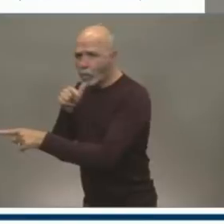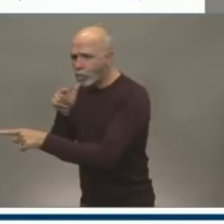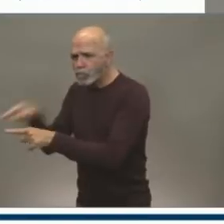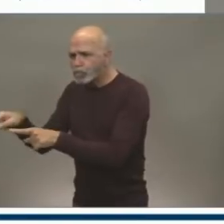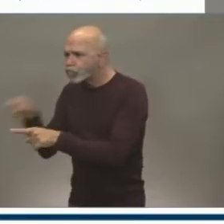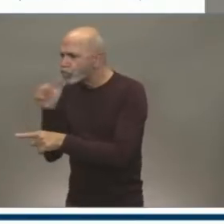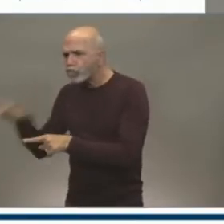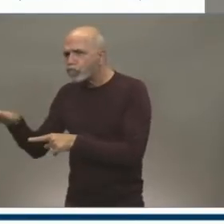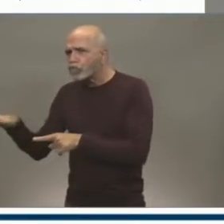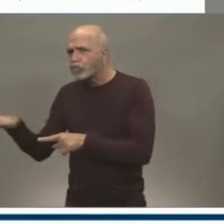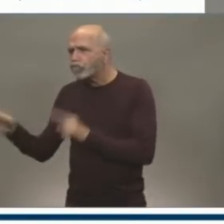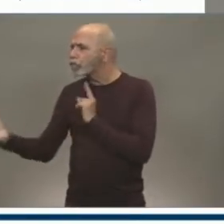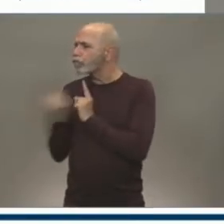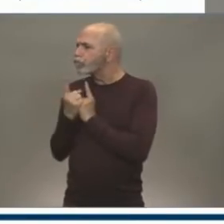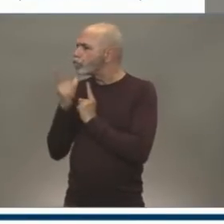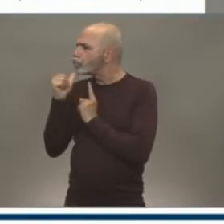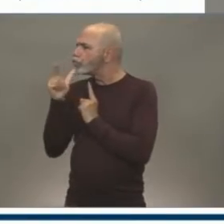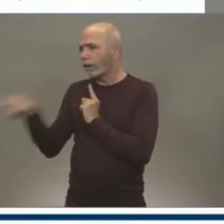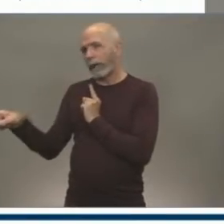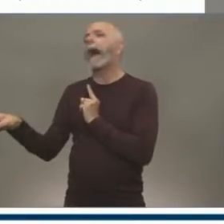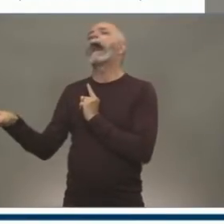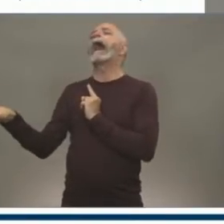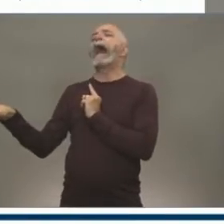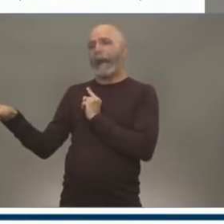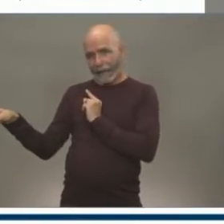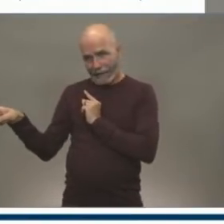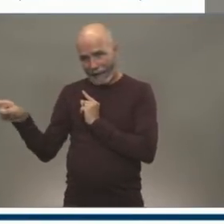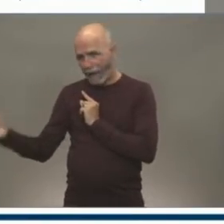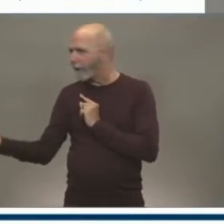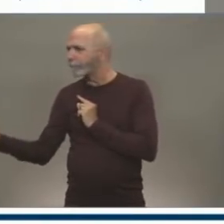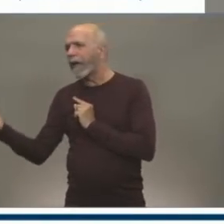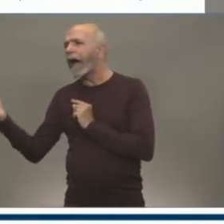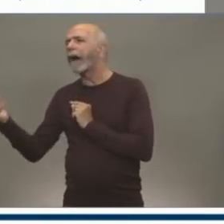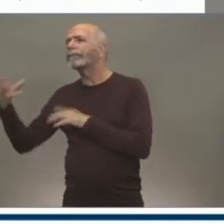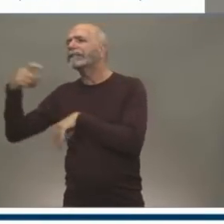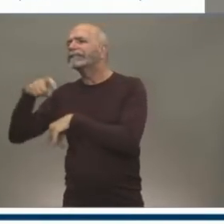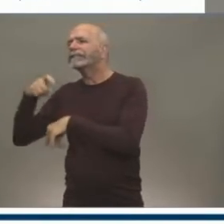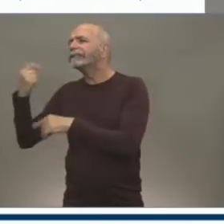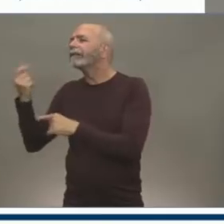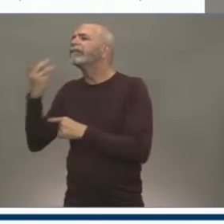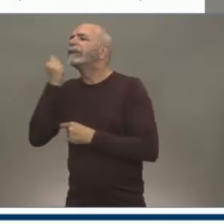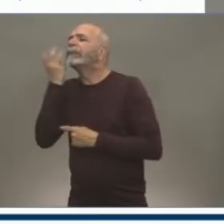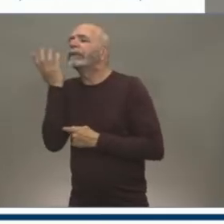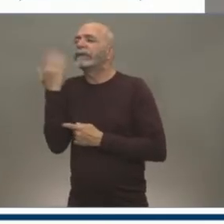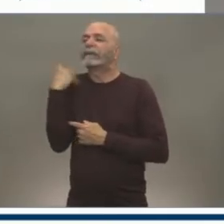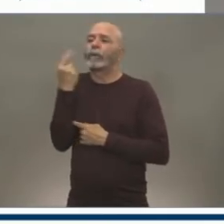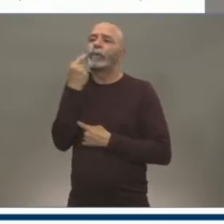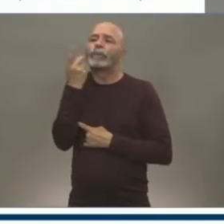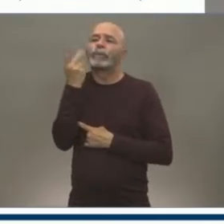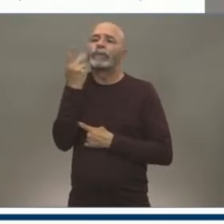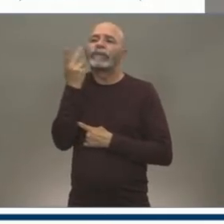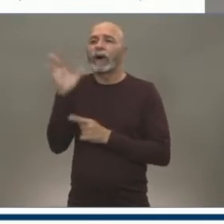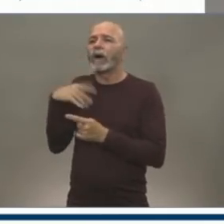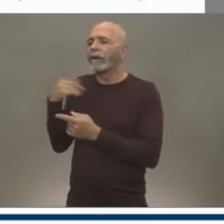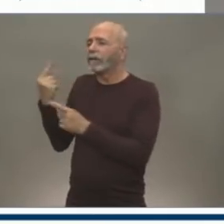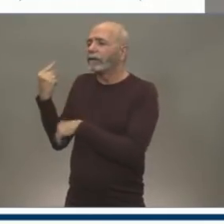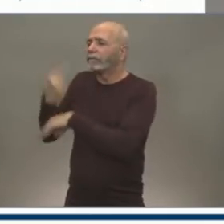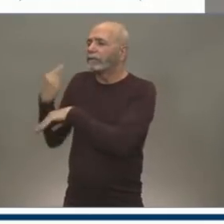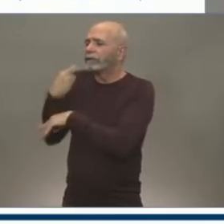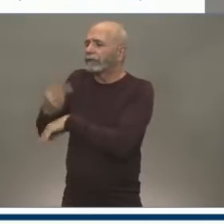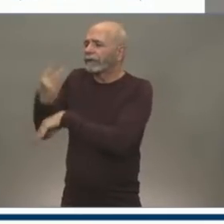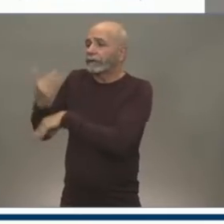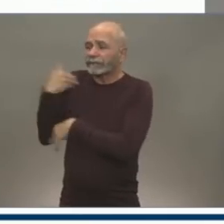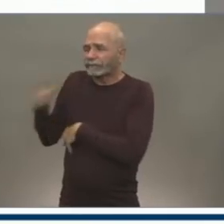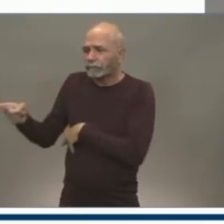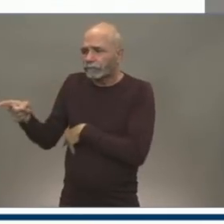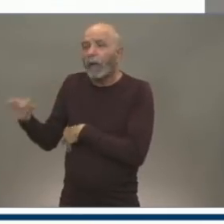and the length of their exposure puts them at a significantly increased risk for actually having acquired COVID-19. We test them, but then we also say